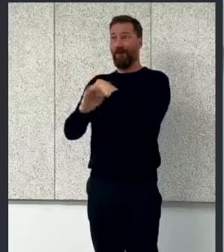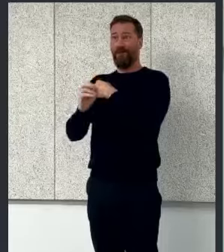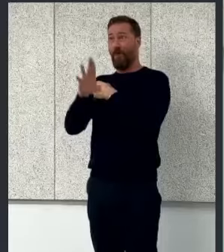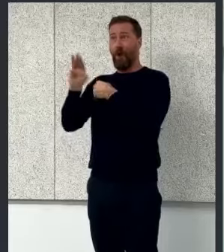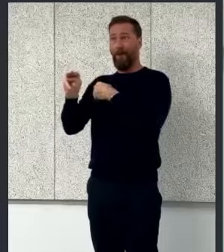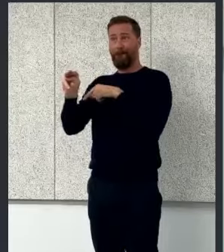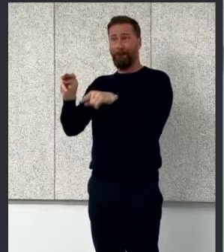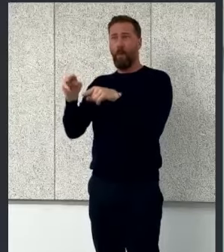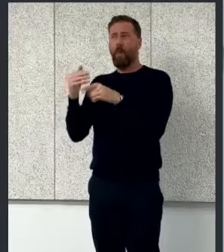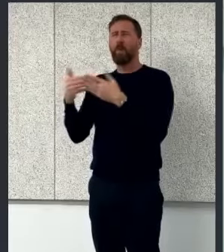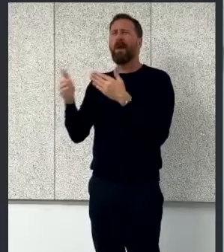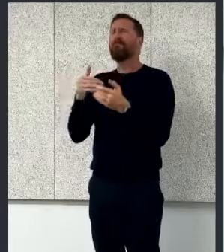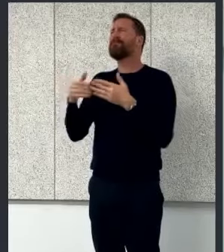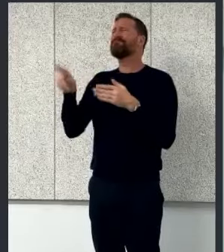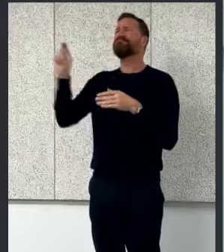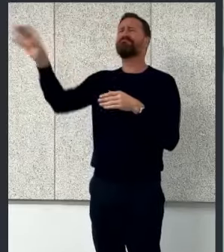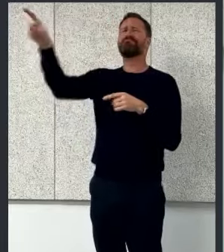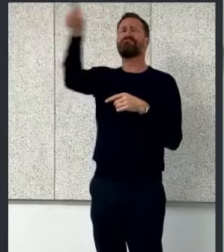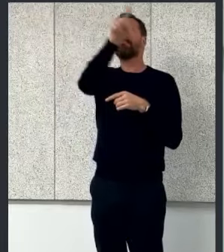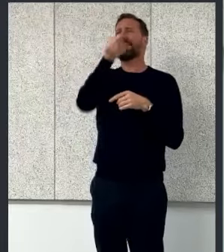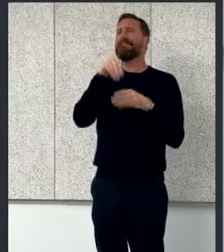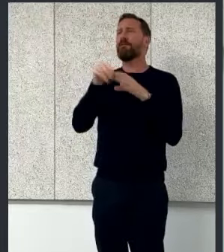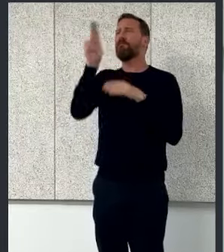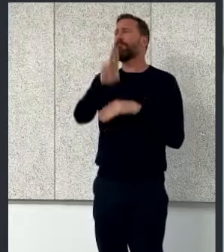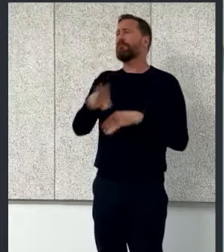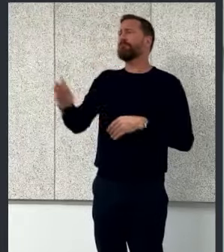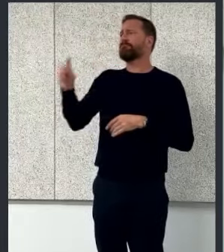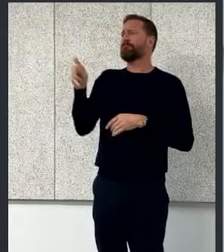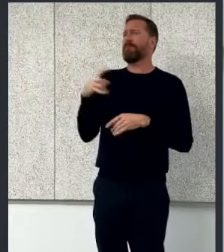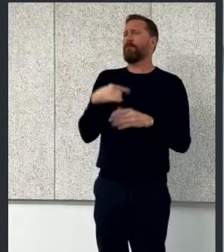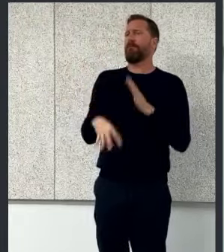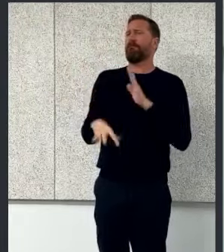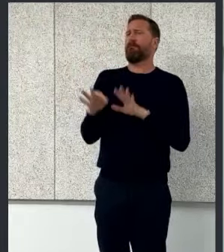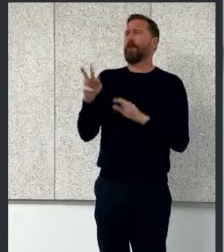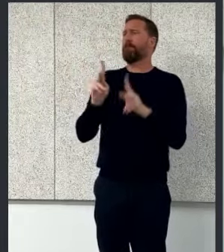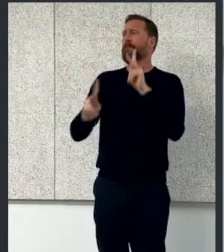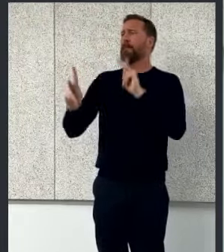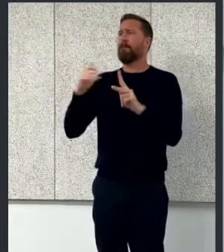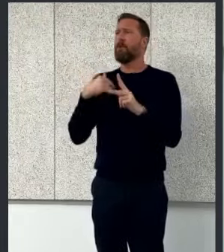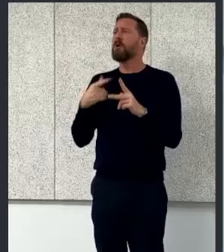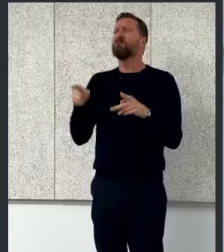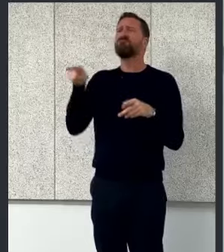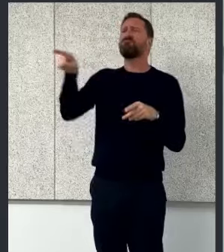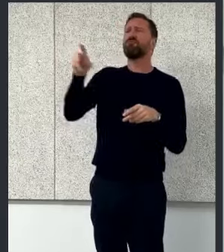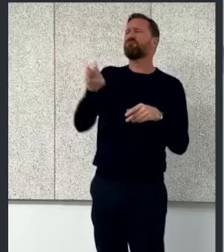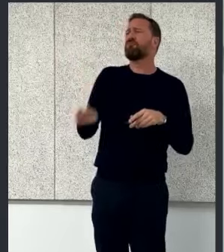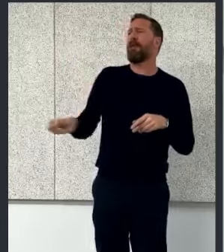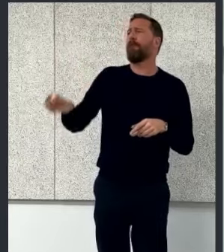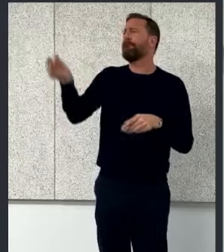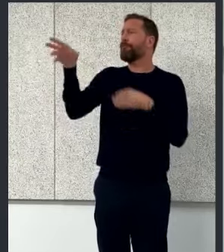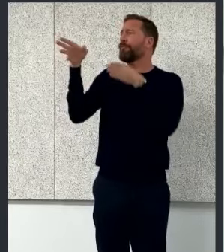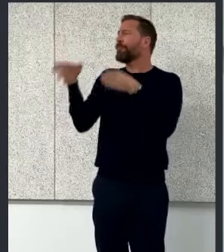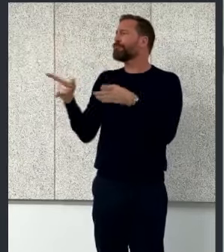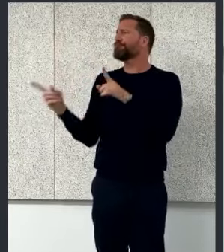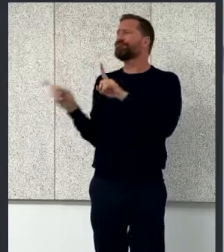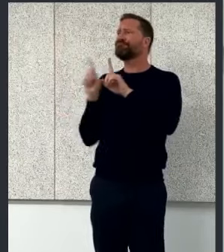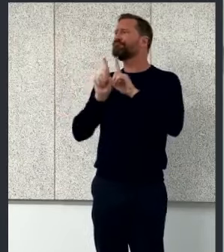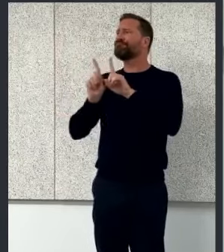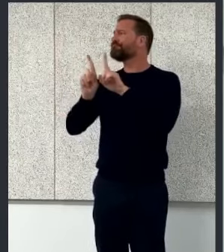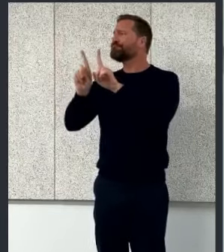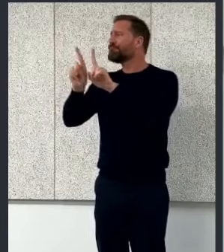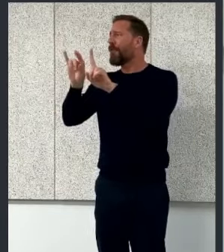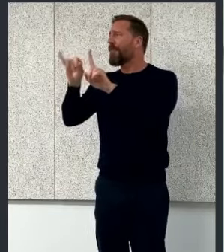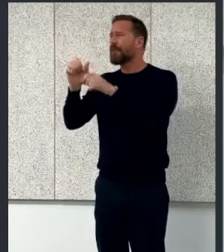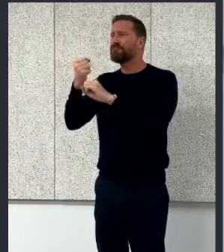are in the country, finding your people, your fellow travelers, have the conversations that allow you to show